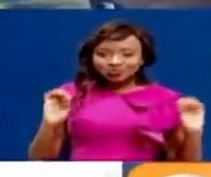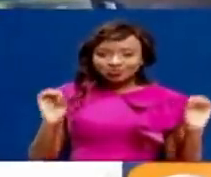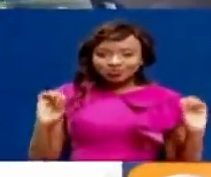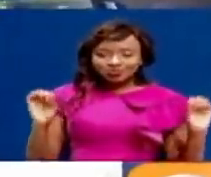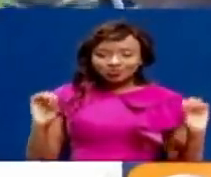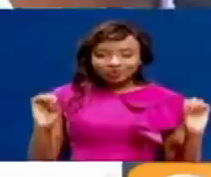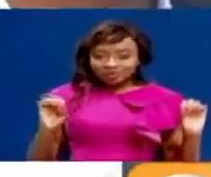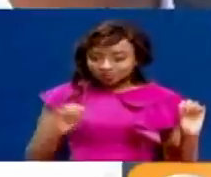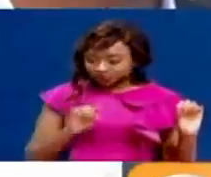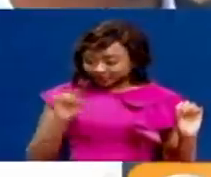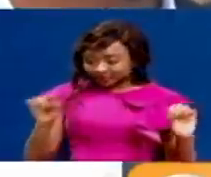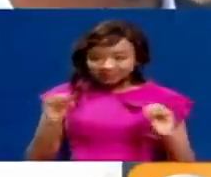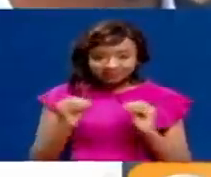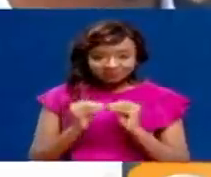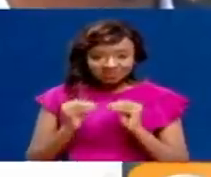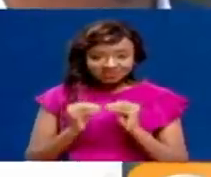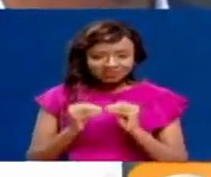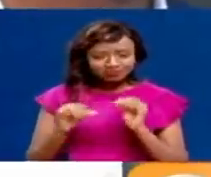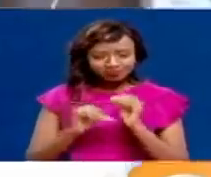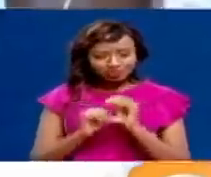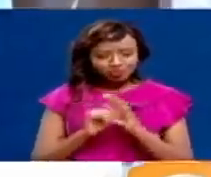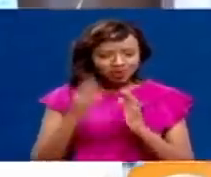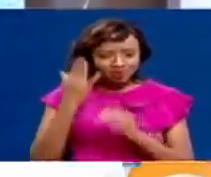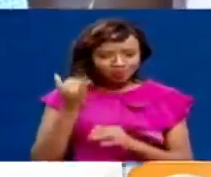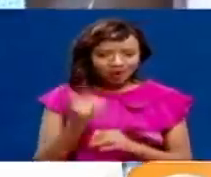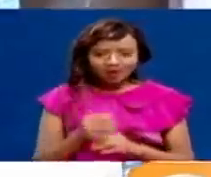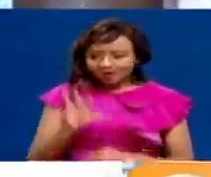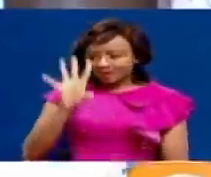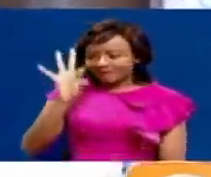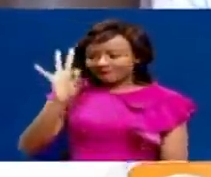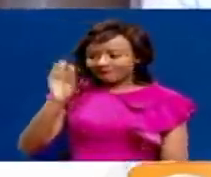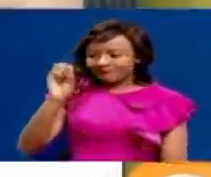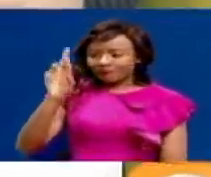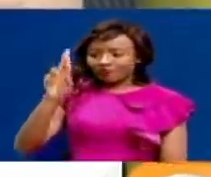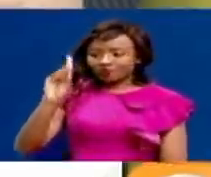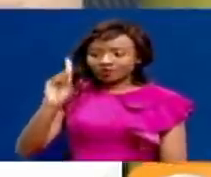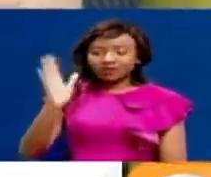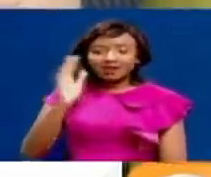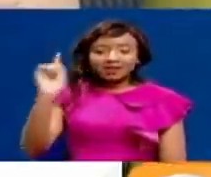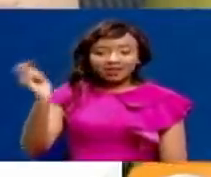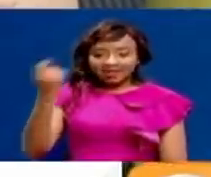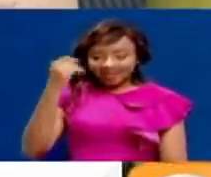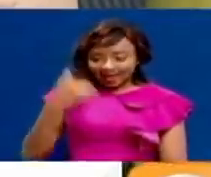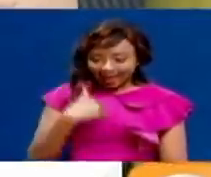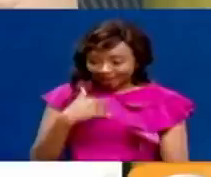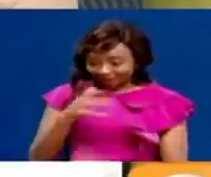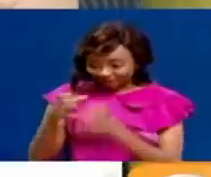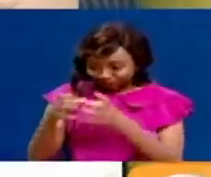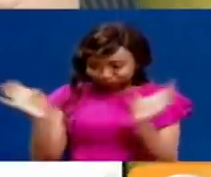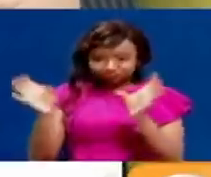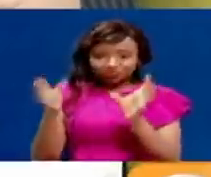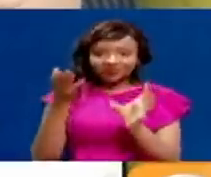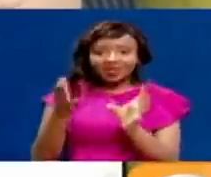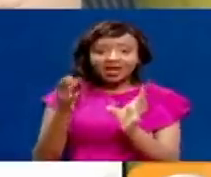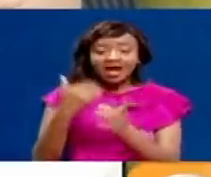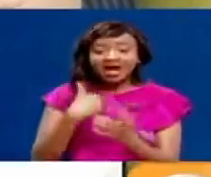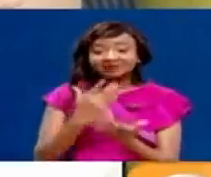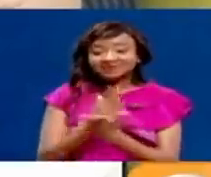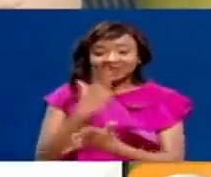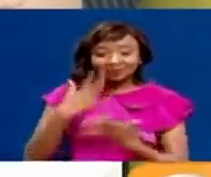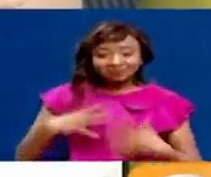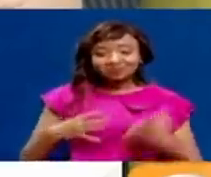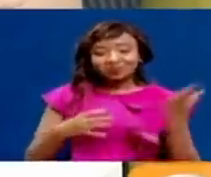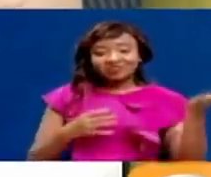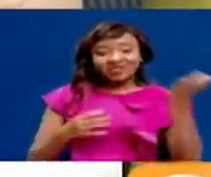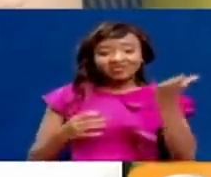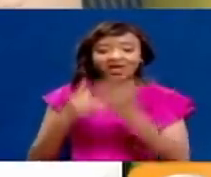Ni mkutano ambao ulichochewa na jaribio la mapinduzi katika chama cha Ford Kenya. But there are people out there who constantly have taken